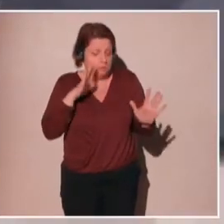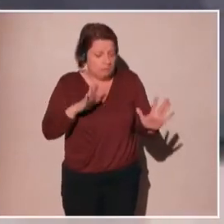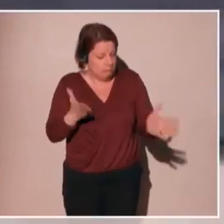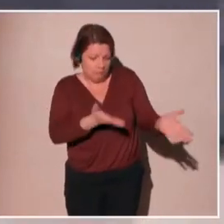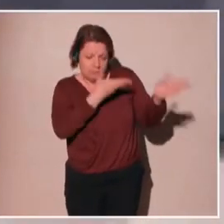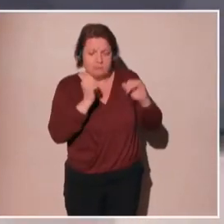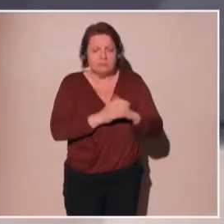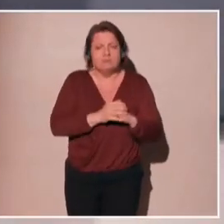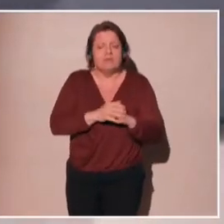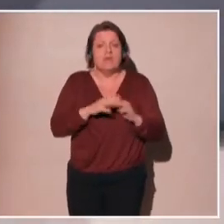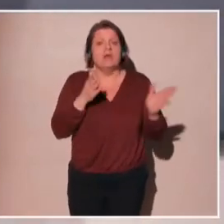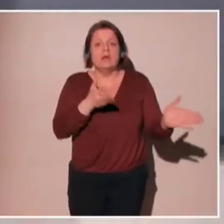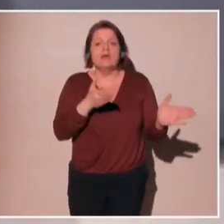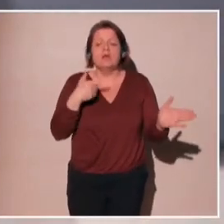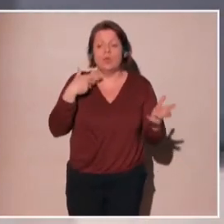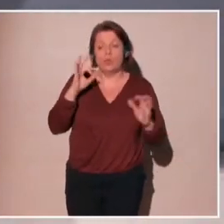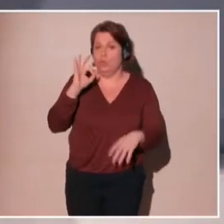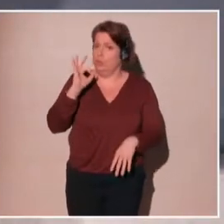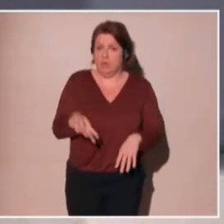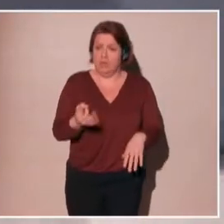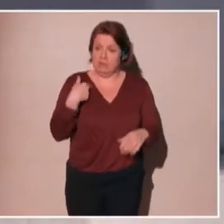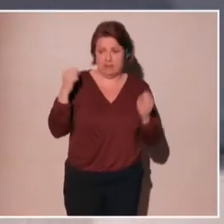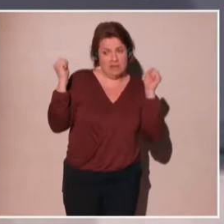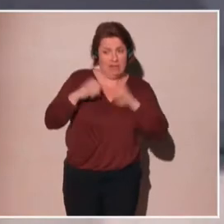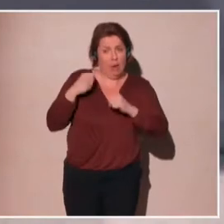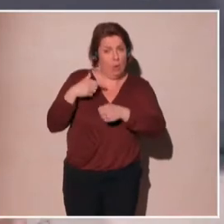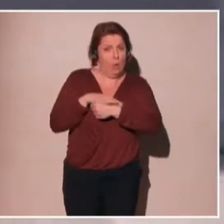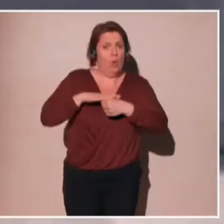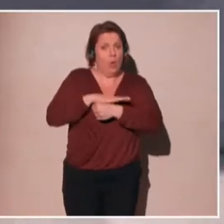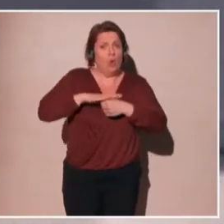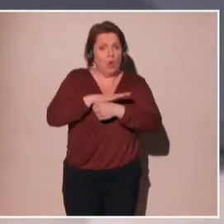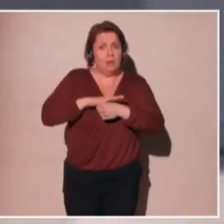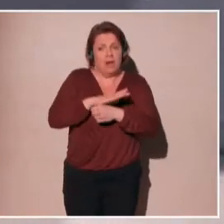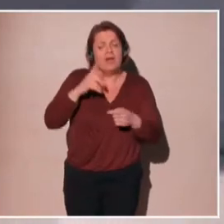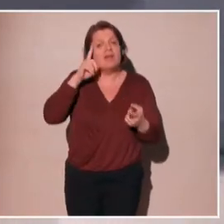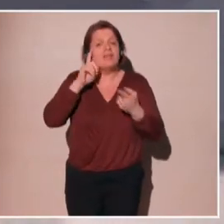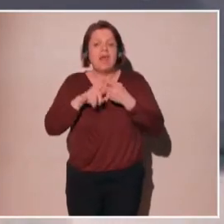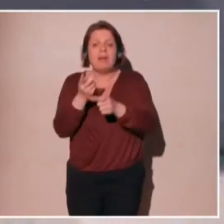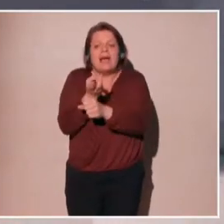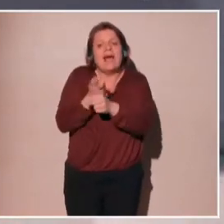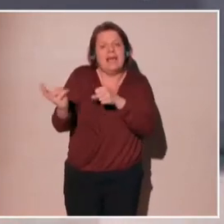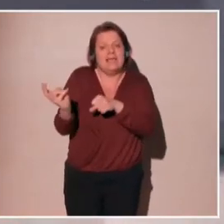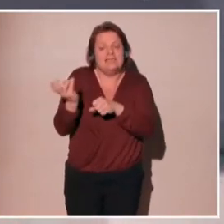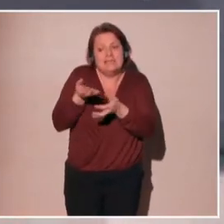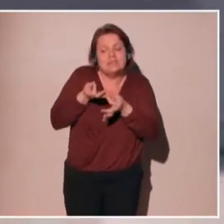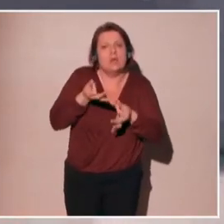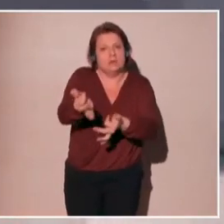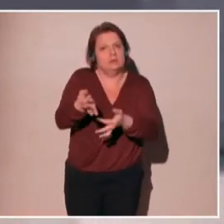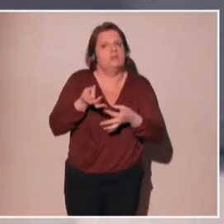do want to talk about one risk or awareness that we heard a lot about the ethical, social, economical